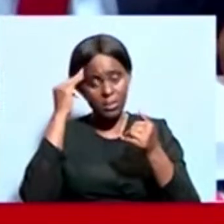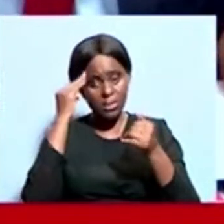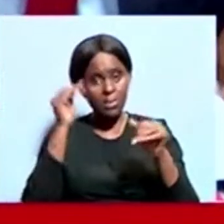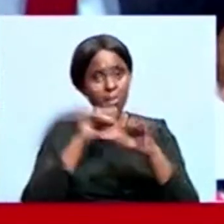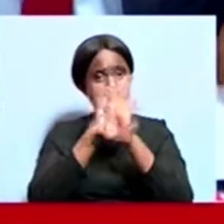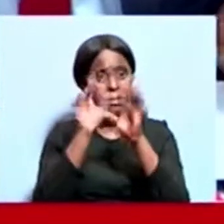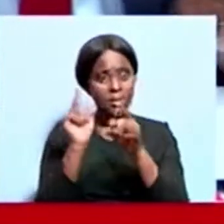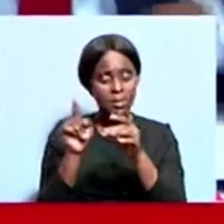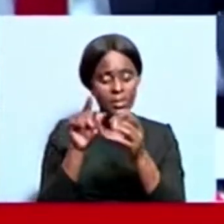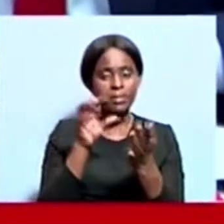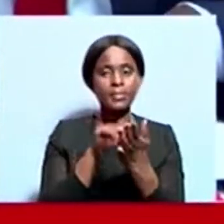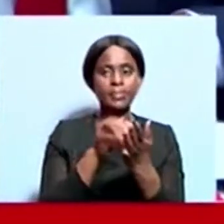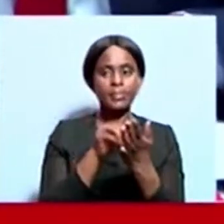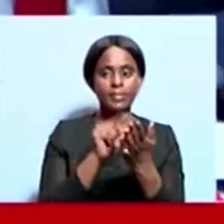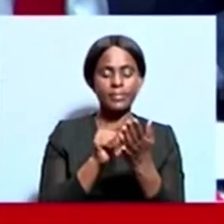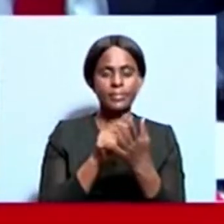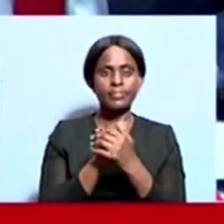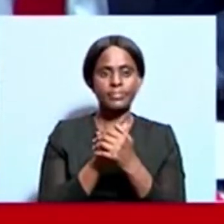clarification on that.